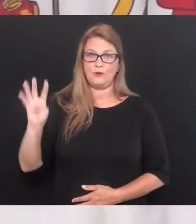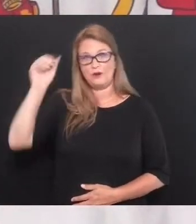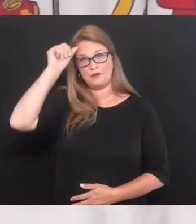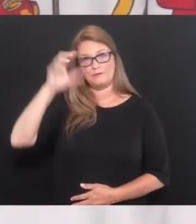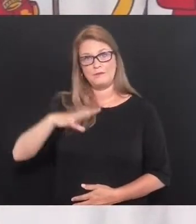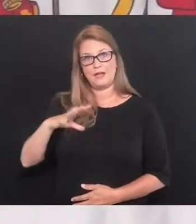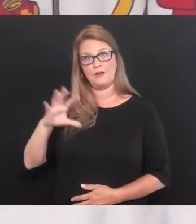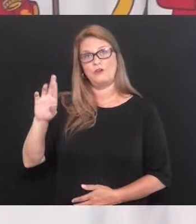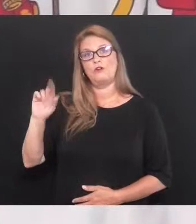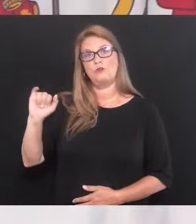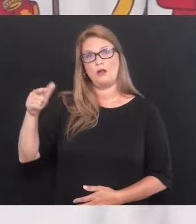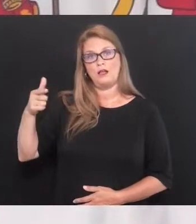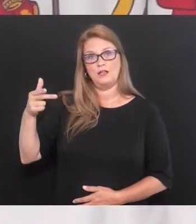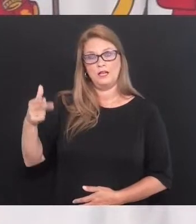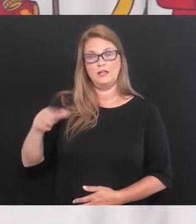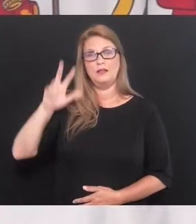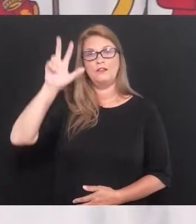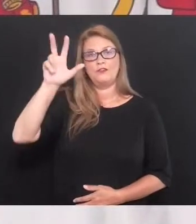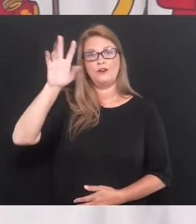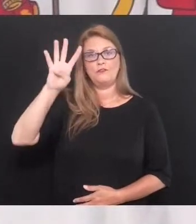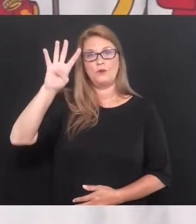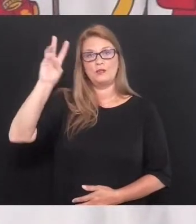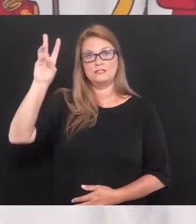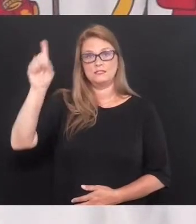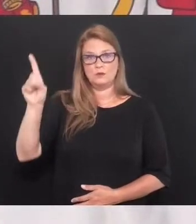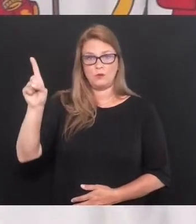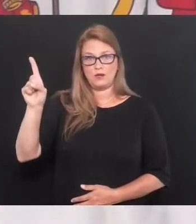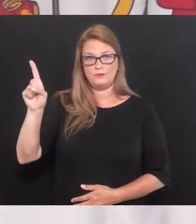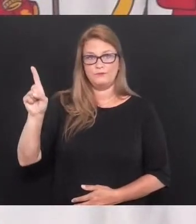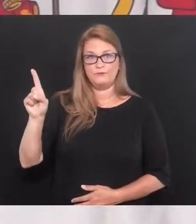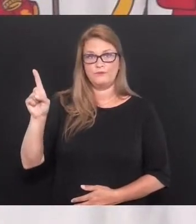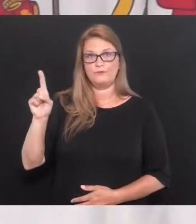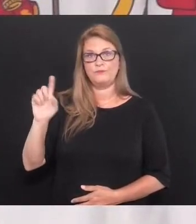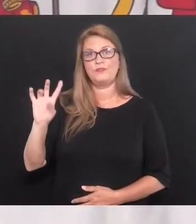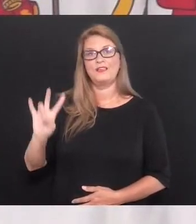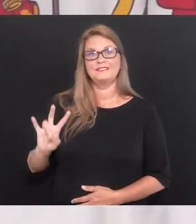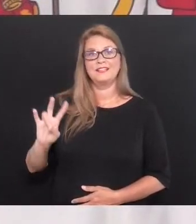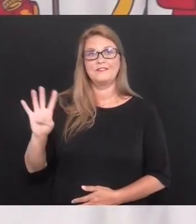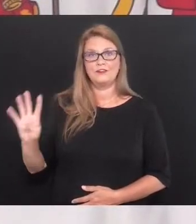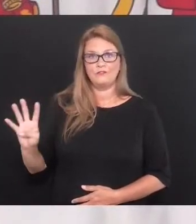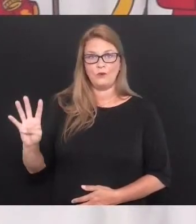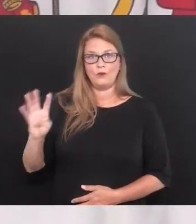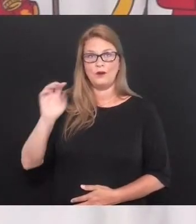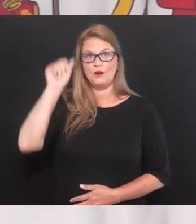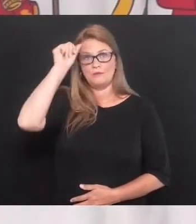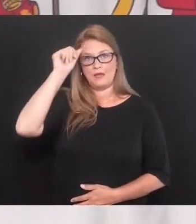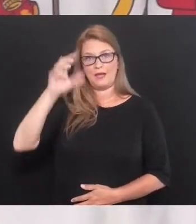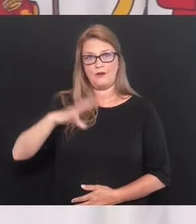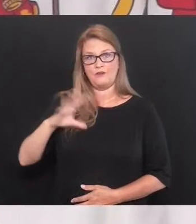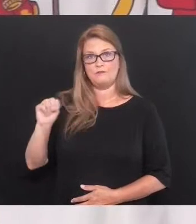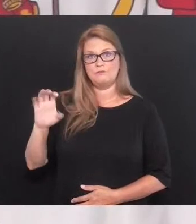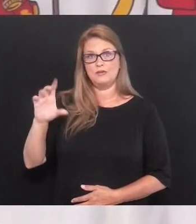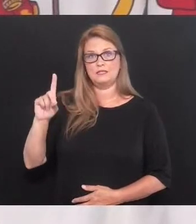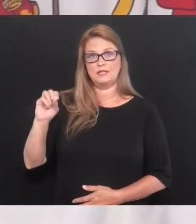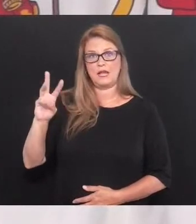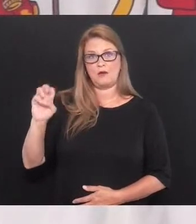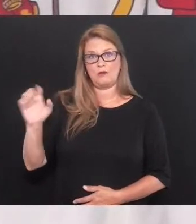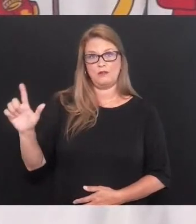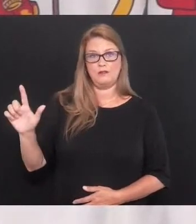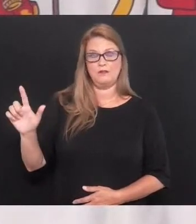Raleigh County. The 3,461st death, a 74-year-old male from McDowell County.